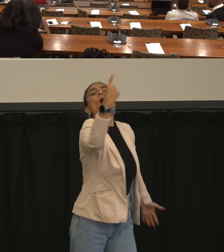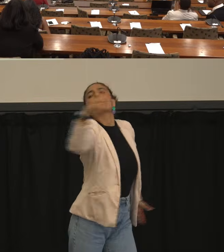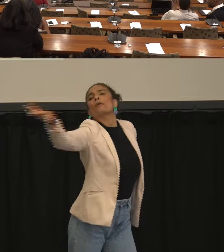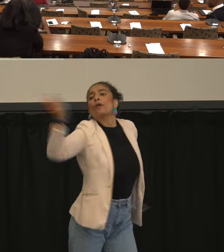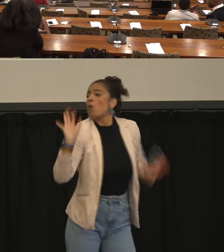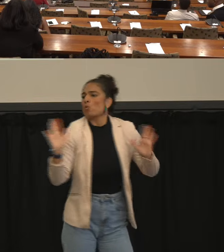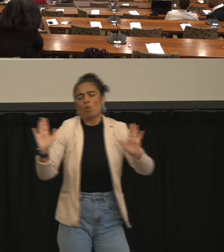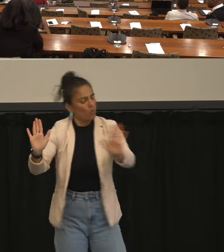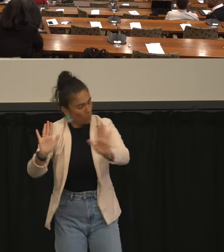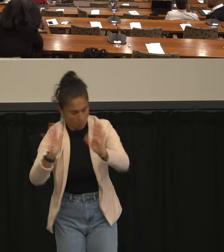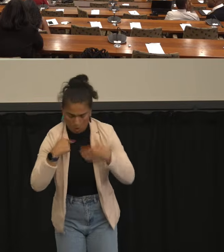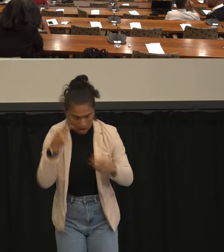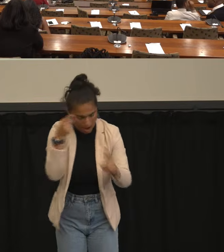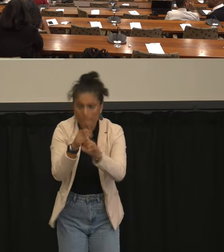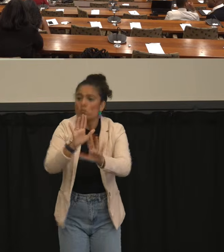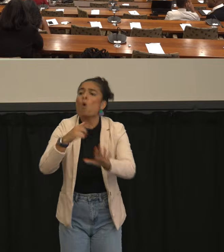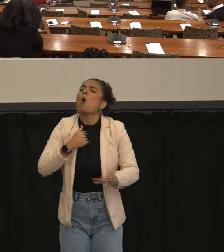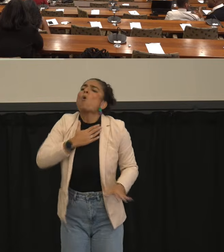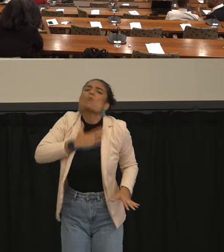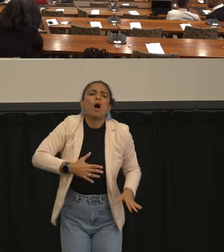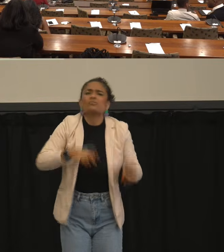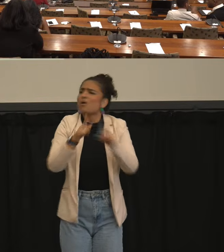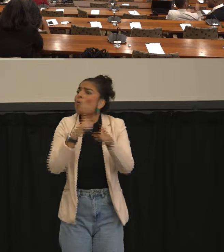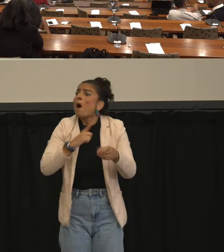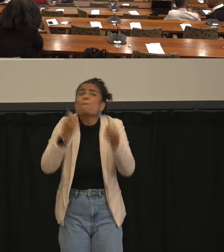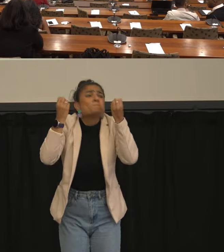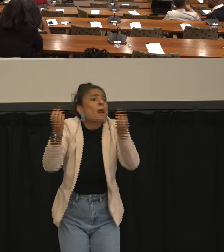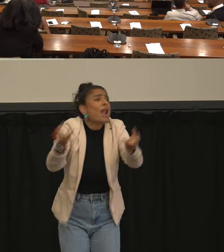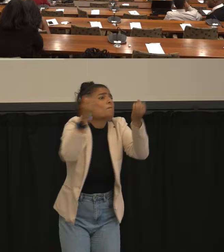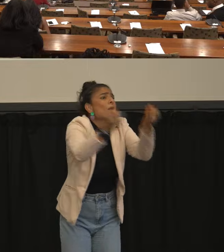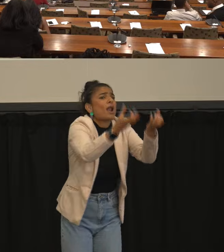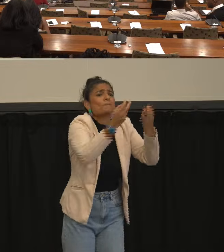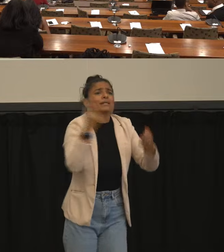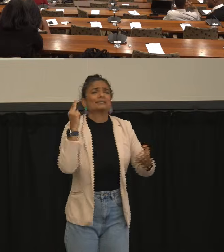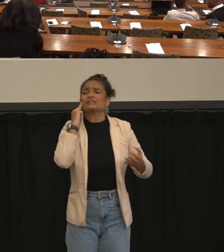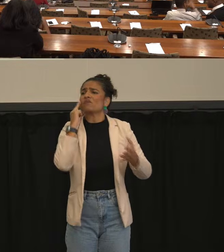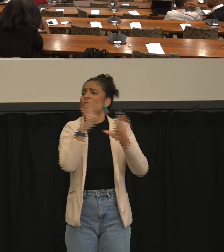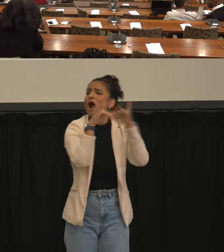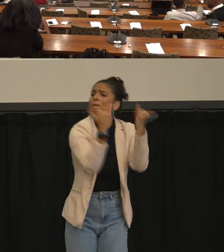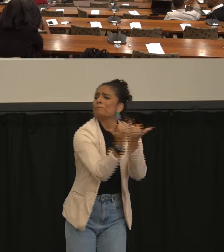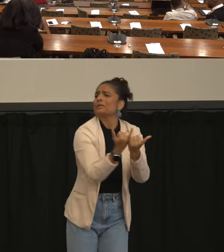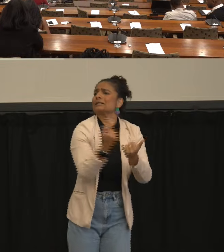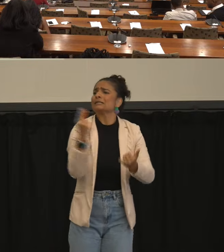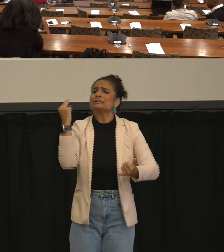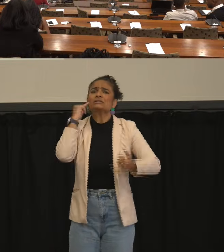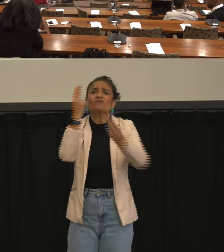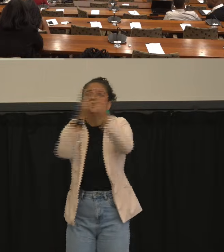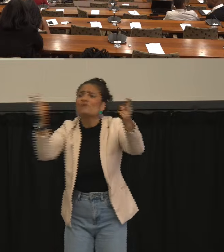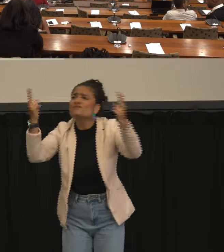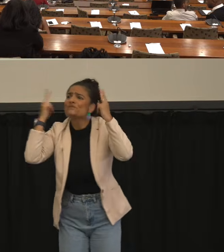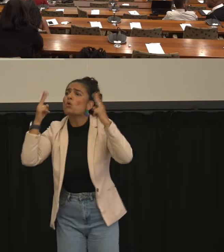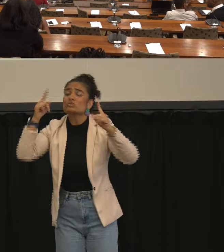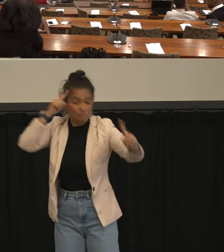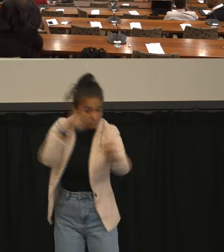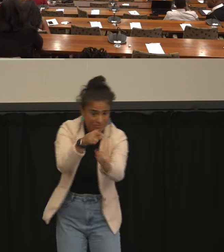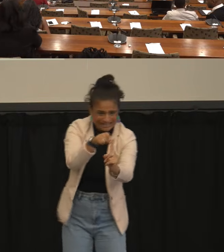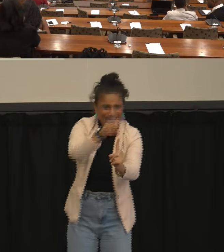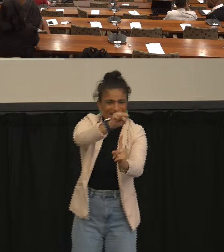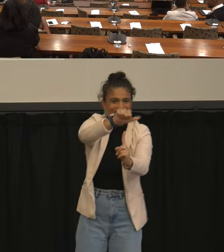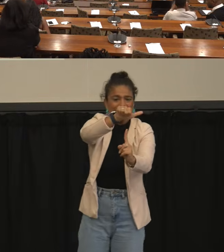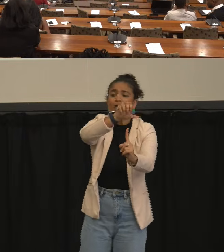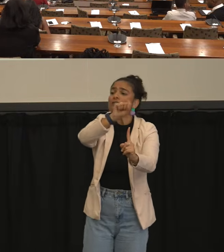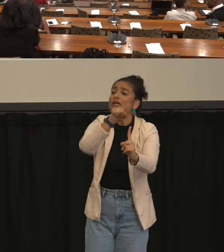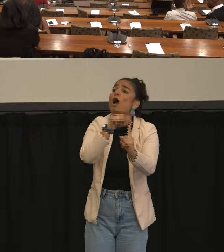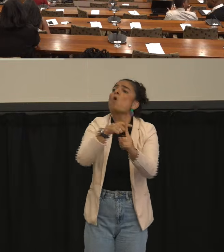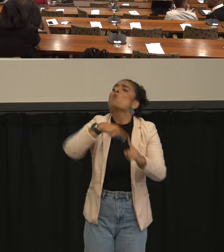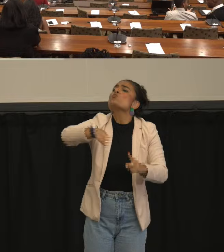standardization. This is not about verifying signs specifically for standardizing purposes. It's just a